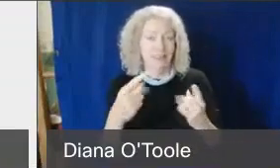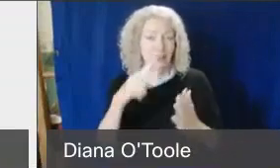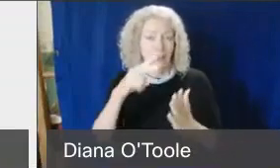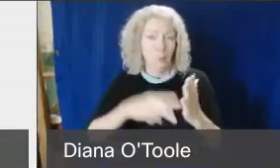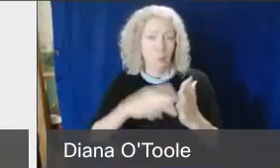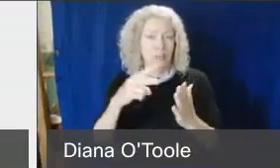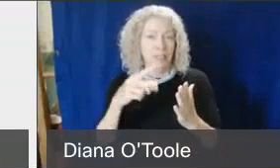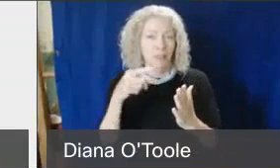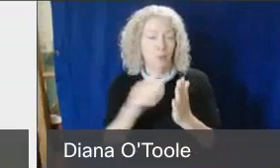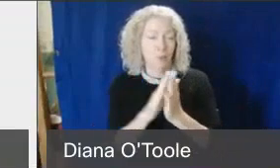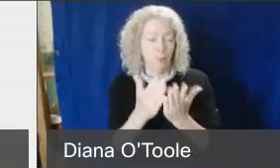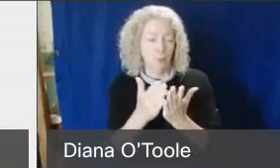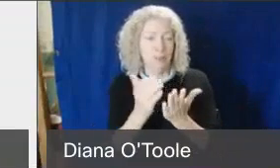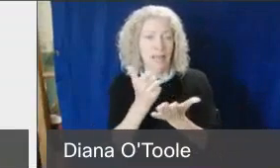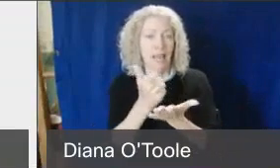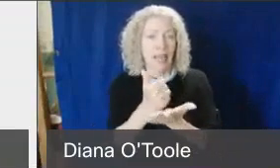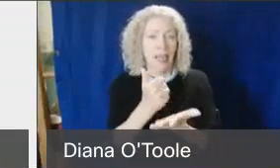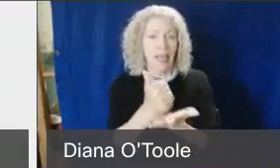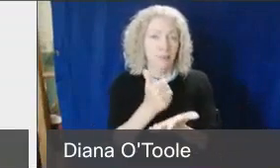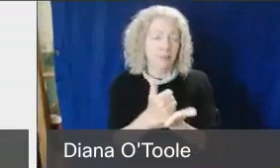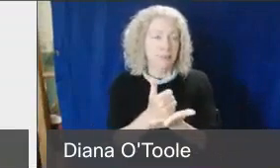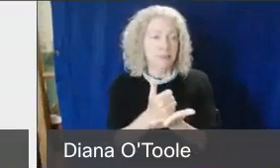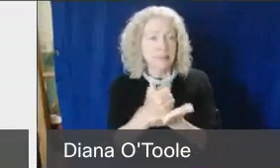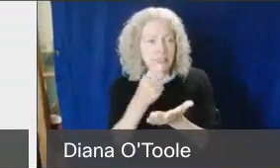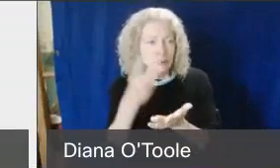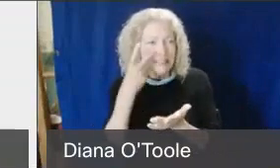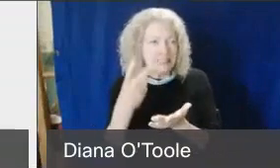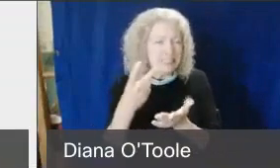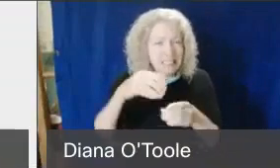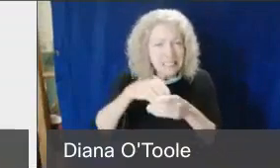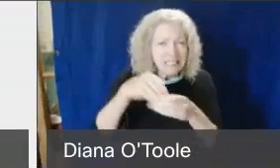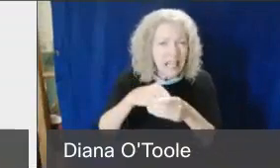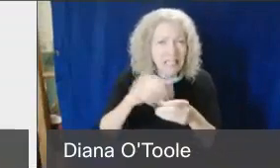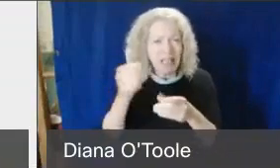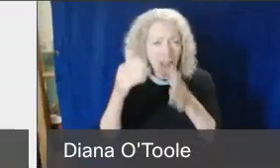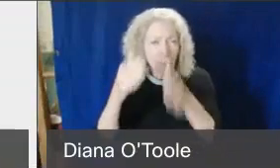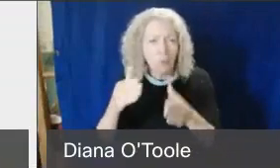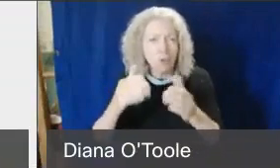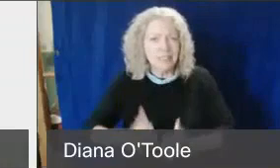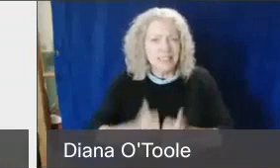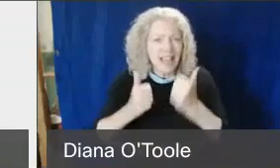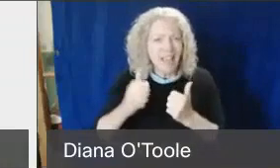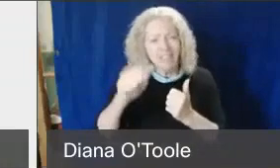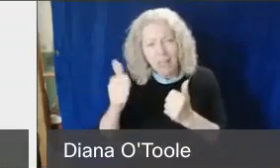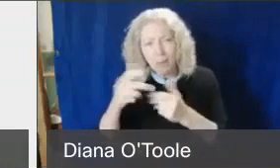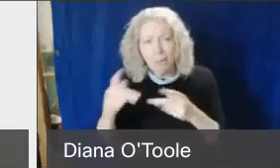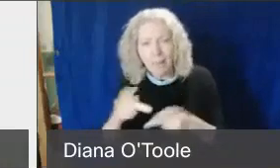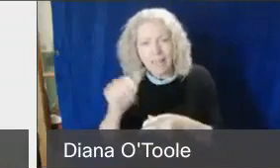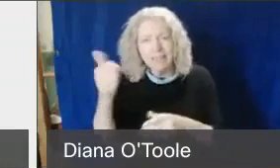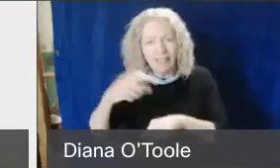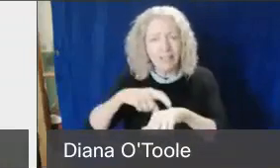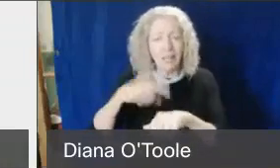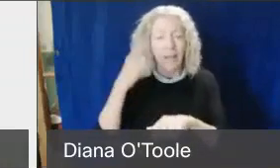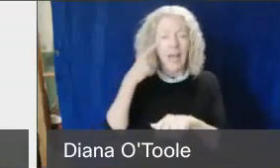a view into the life of somebody else in some other place in some other time. And I think literature is an